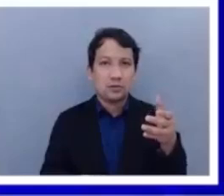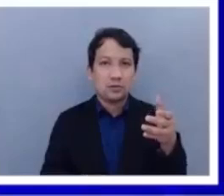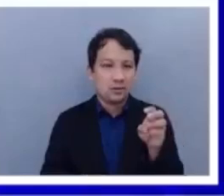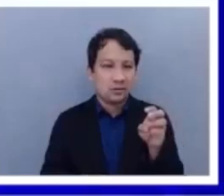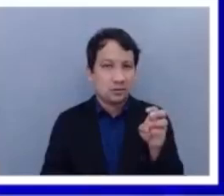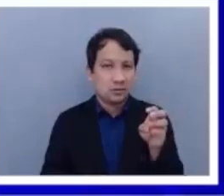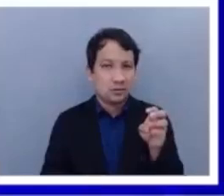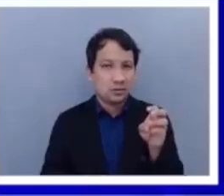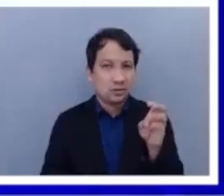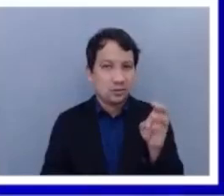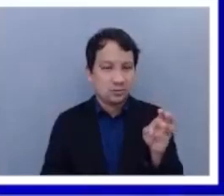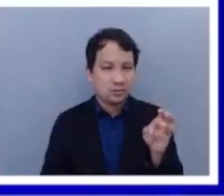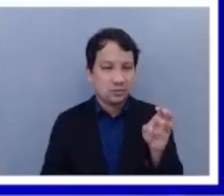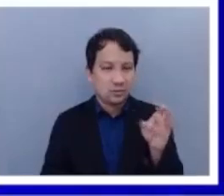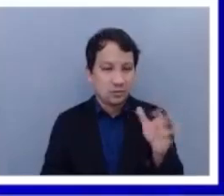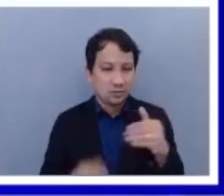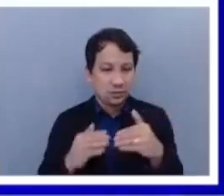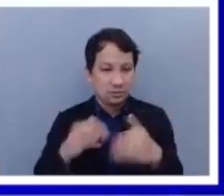65 and above, no?